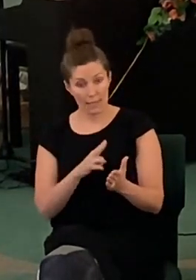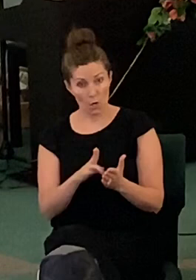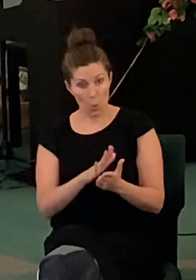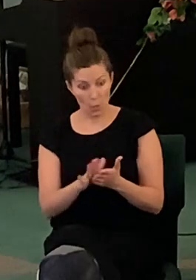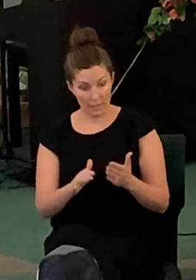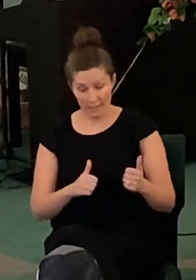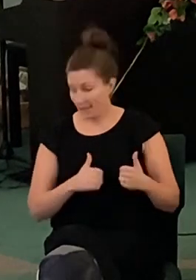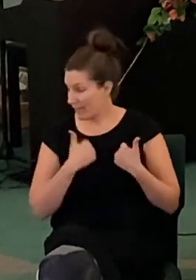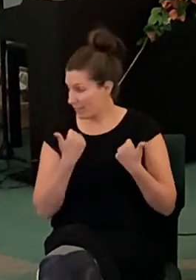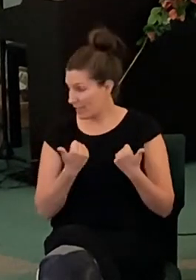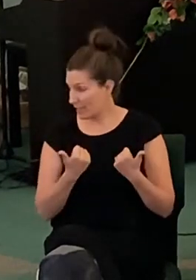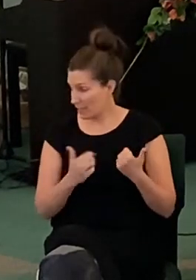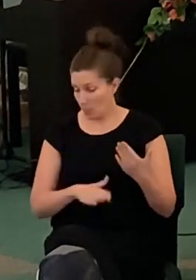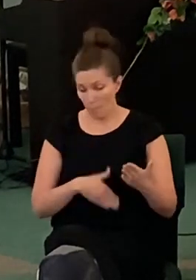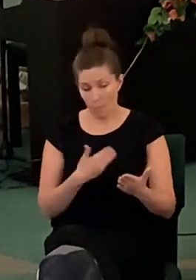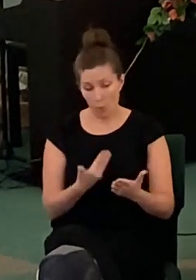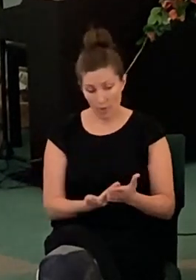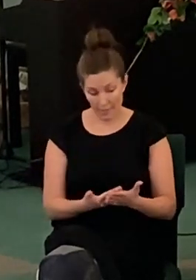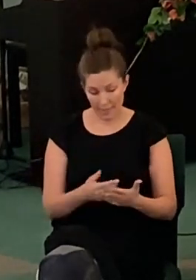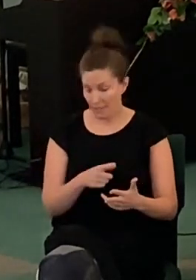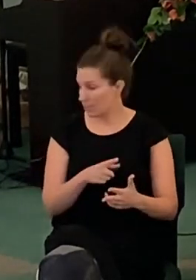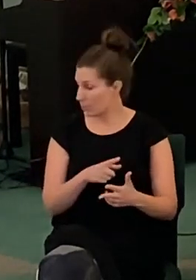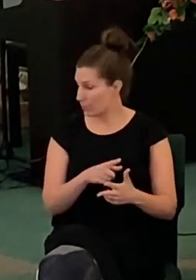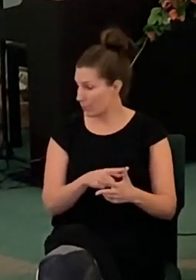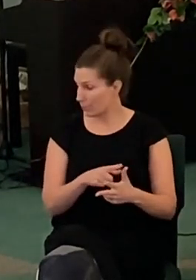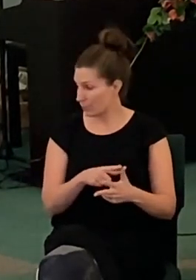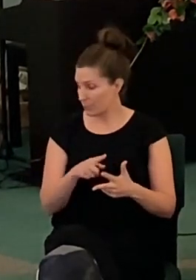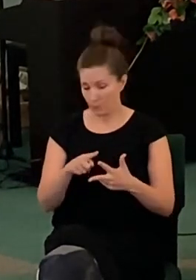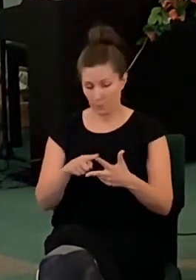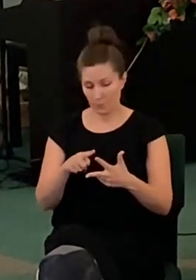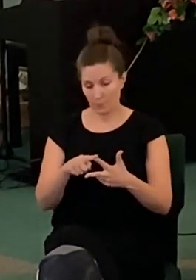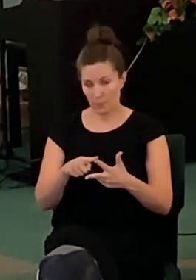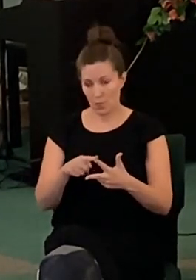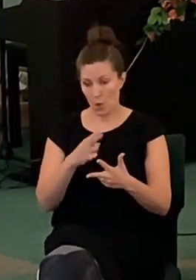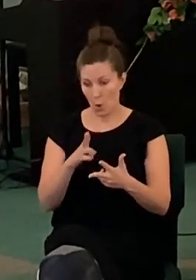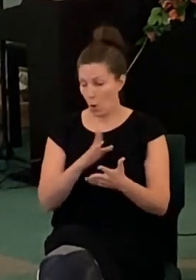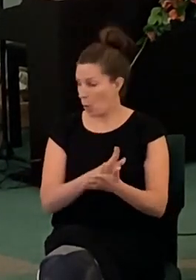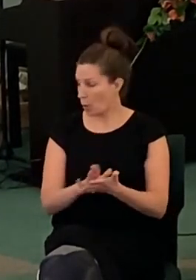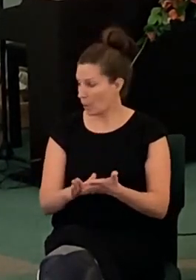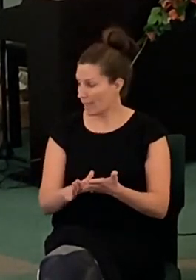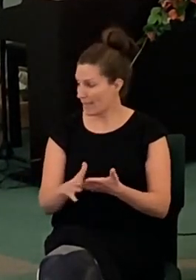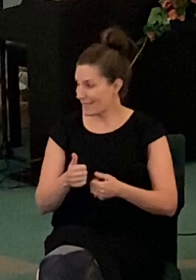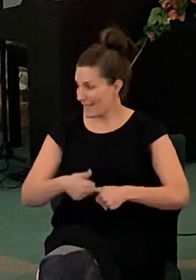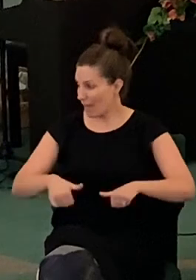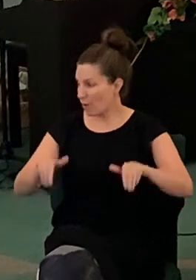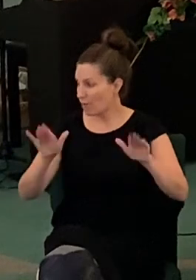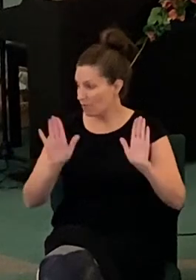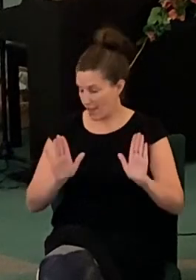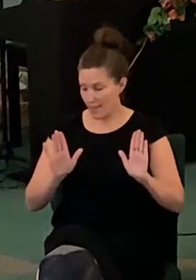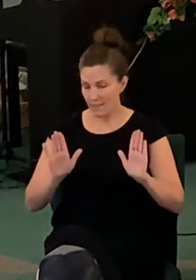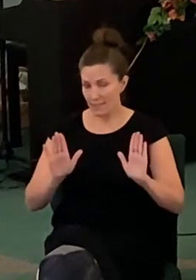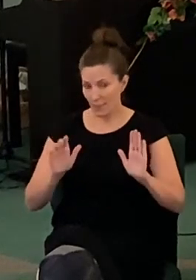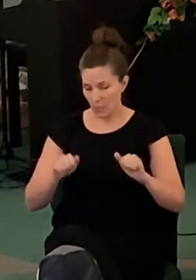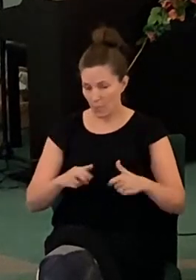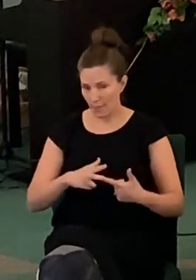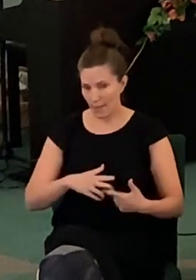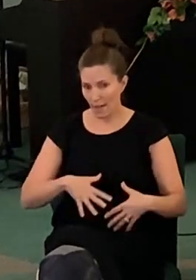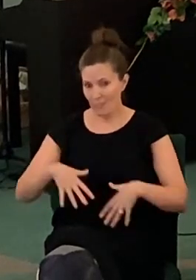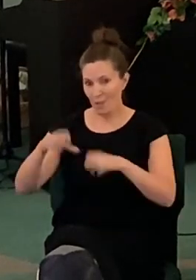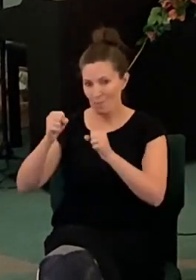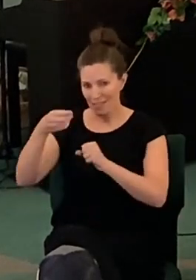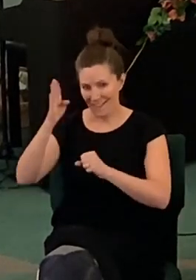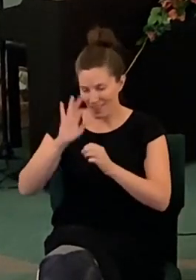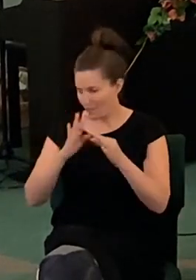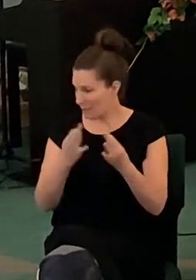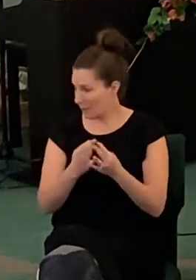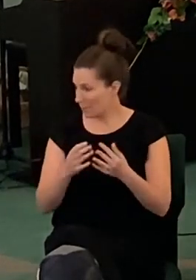born again into. We'll look at the holy sacrifice that allowed us to be adopted into God's family. And then the